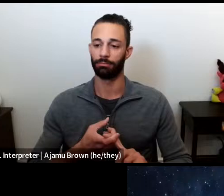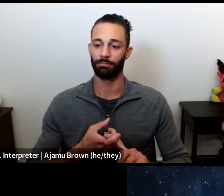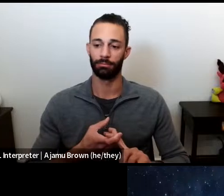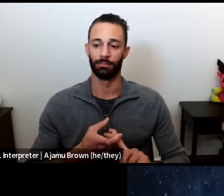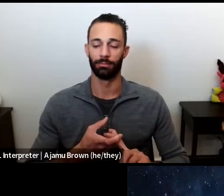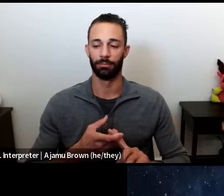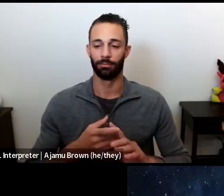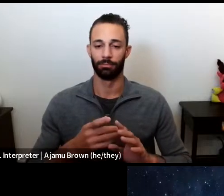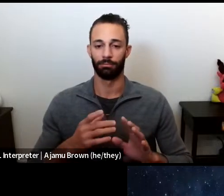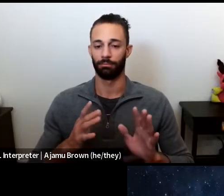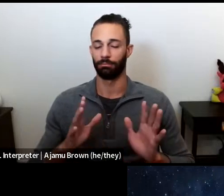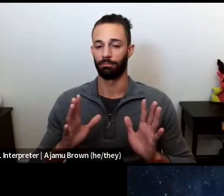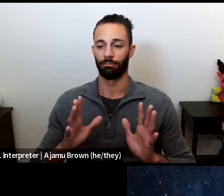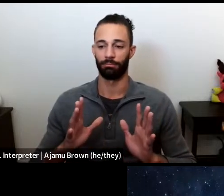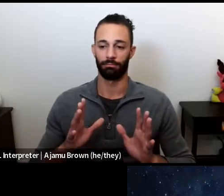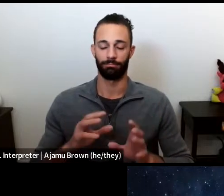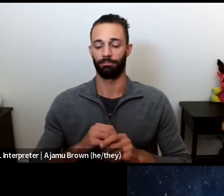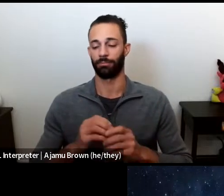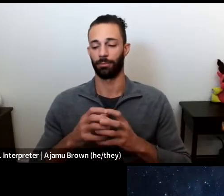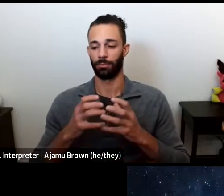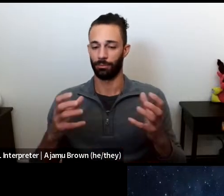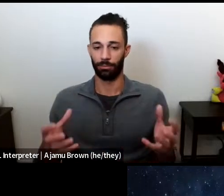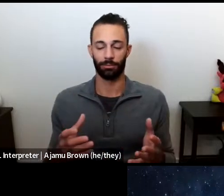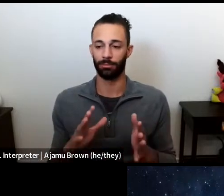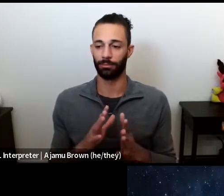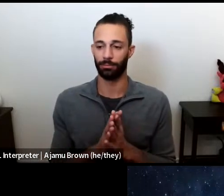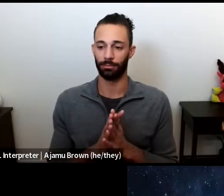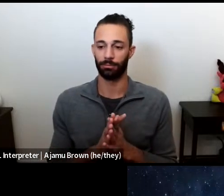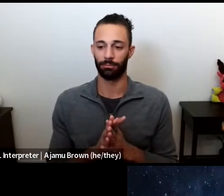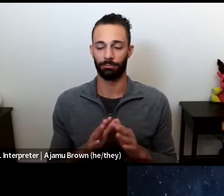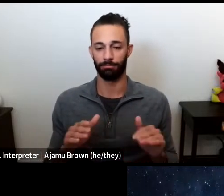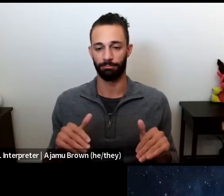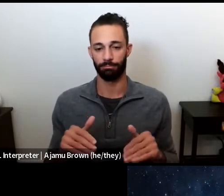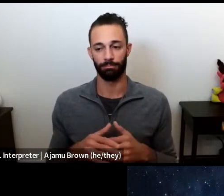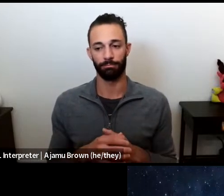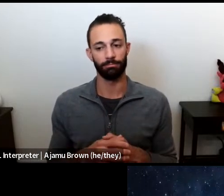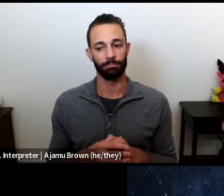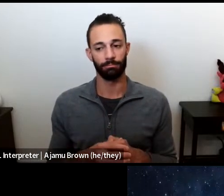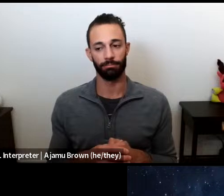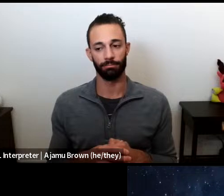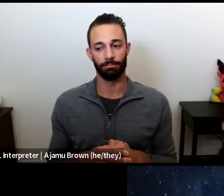stuff. Okay. Nope, not there yet.